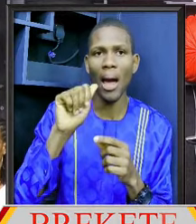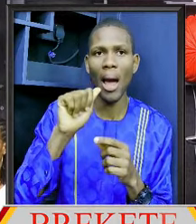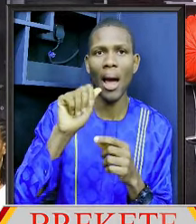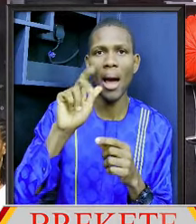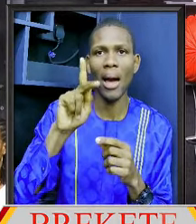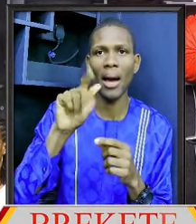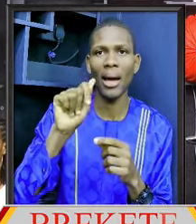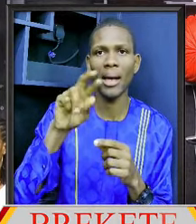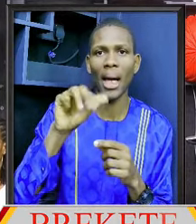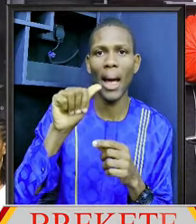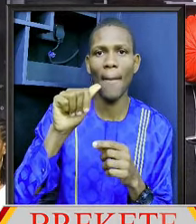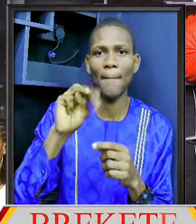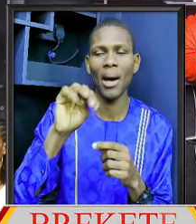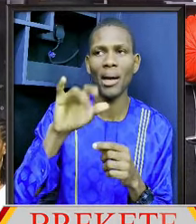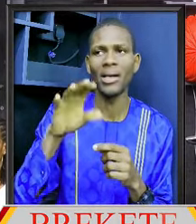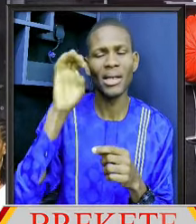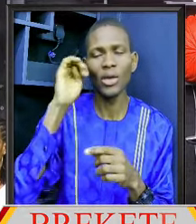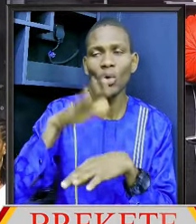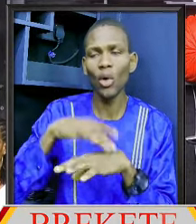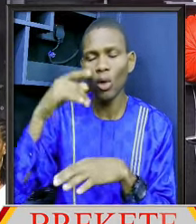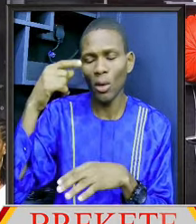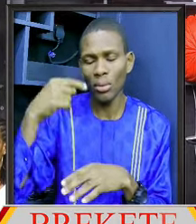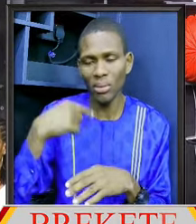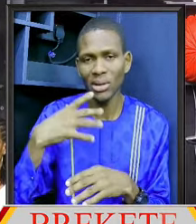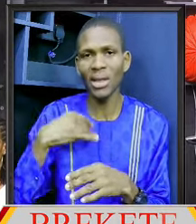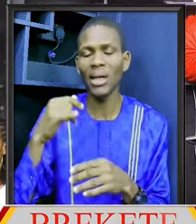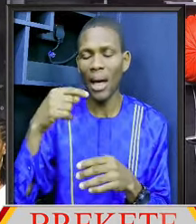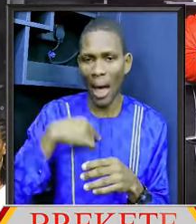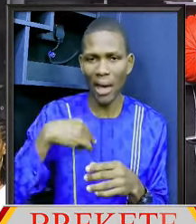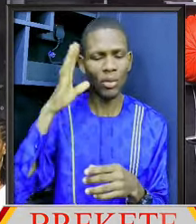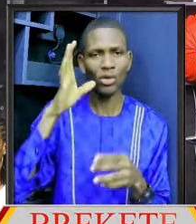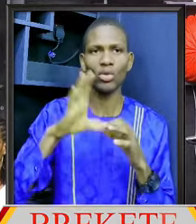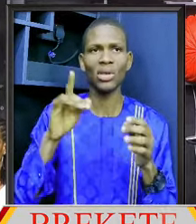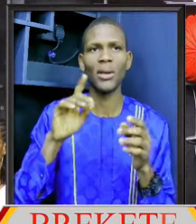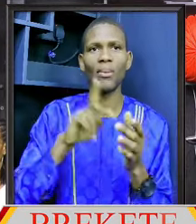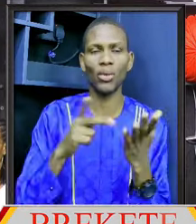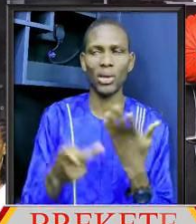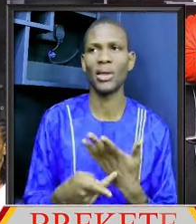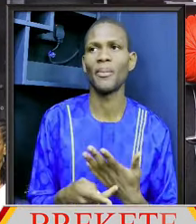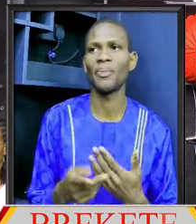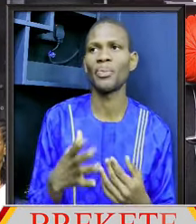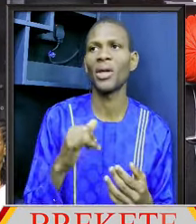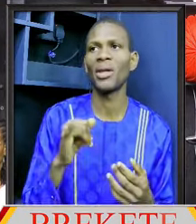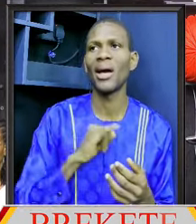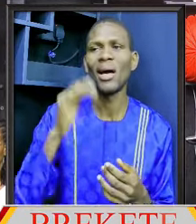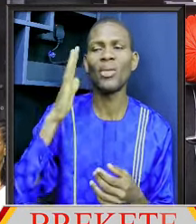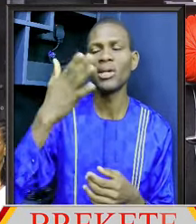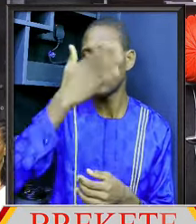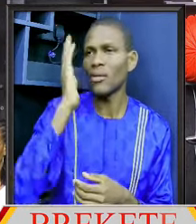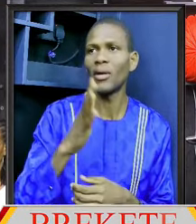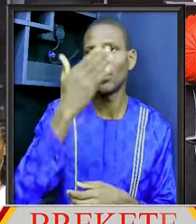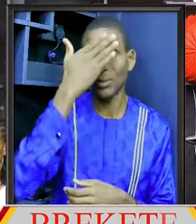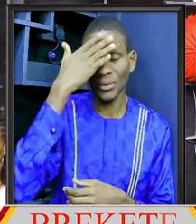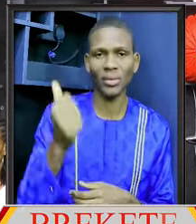he just called. He said, today I know they come, now you go do the program. I no go forget